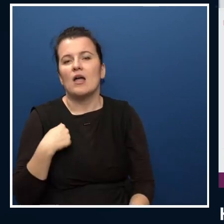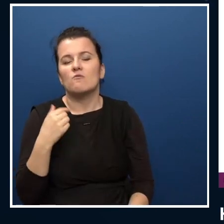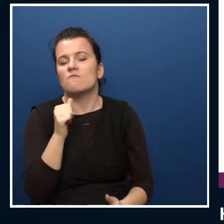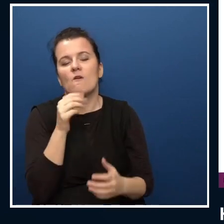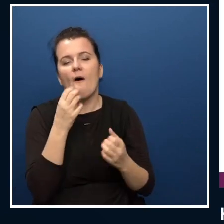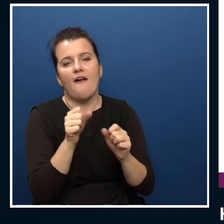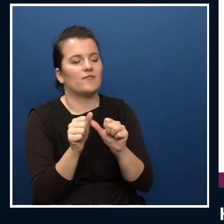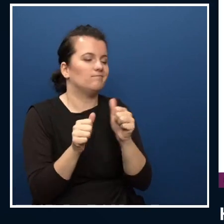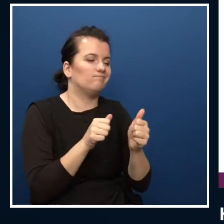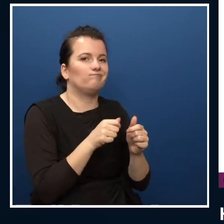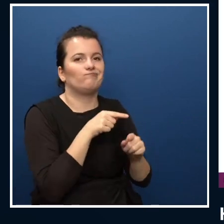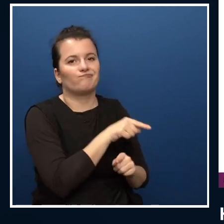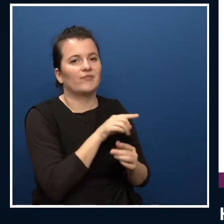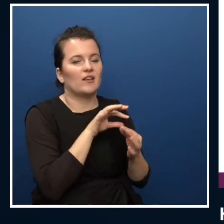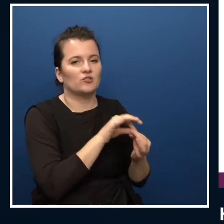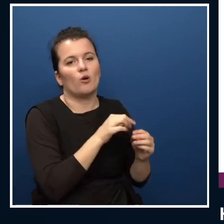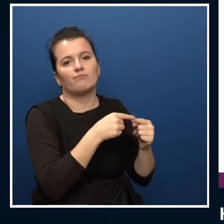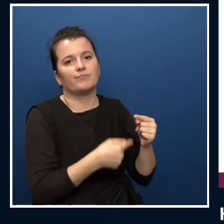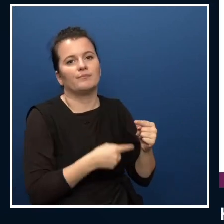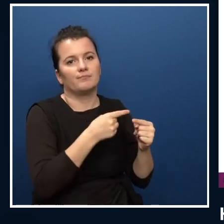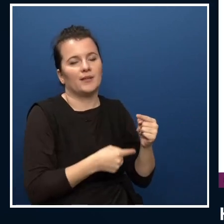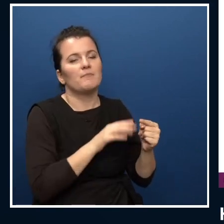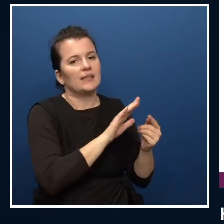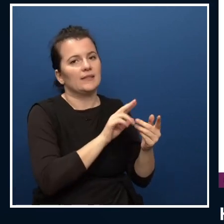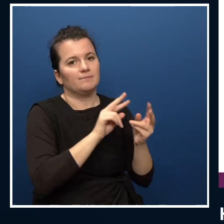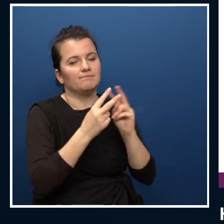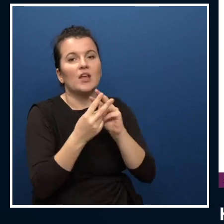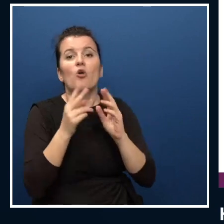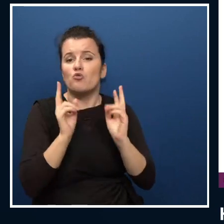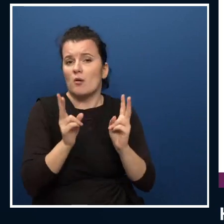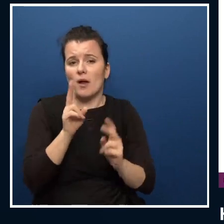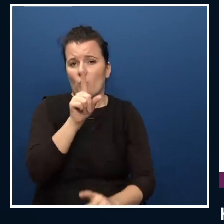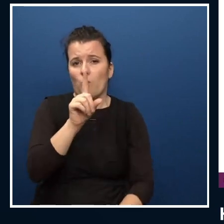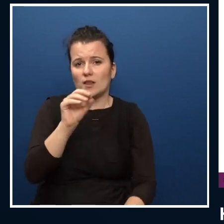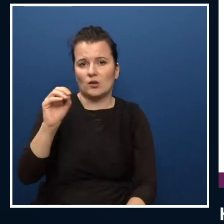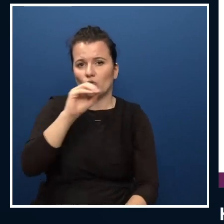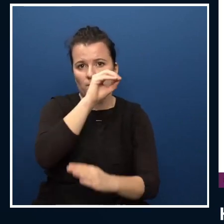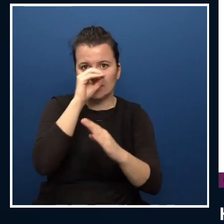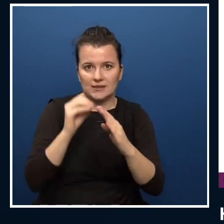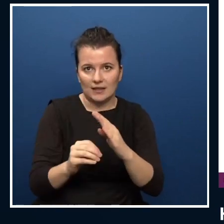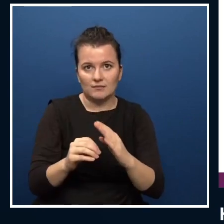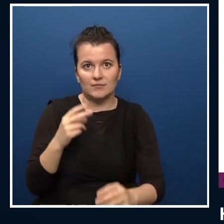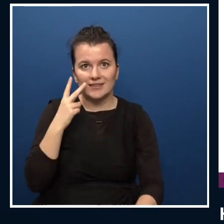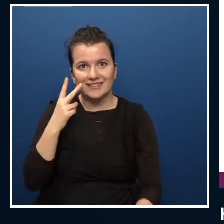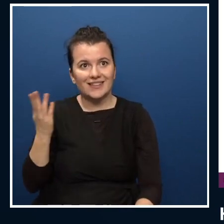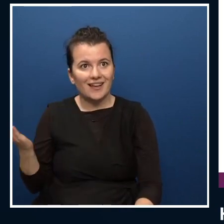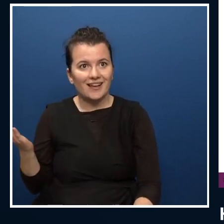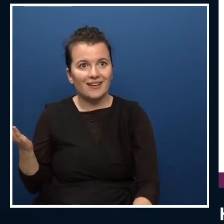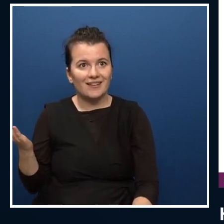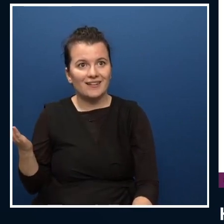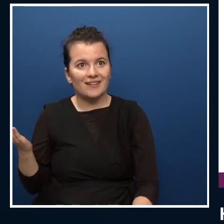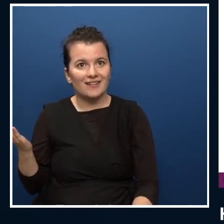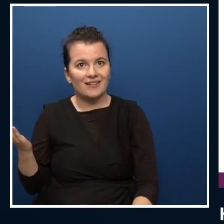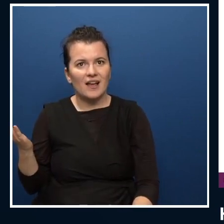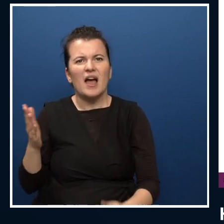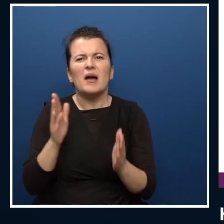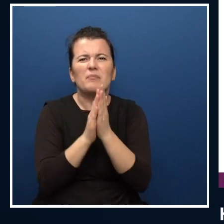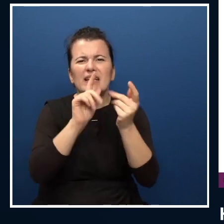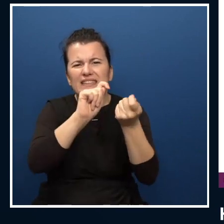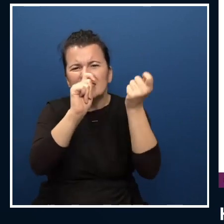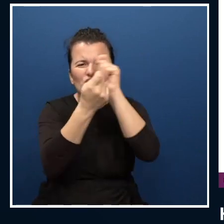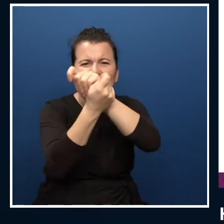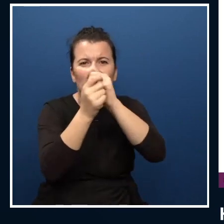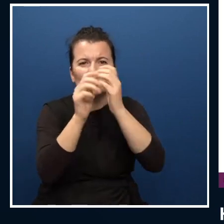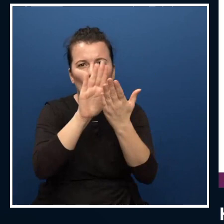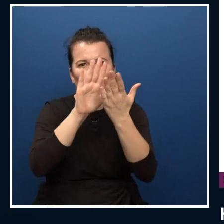So, did you flip me? You're awesome. Was that you? See, now I can look over